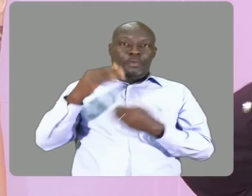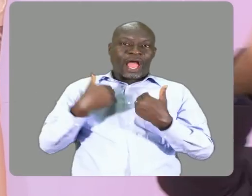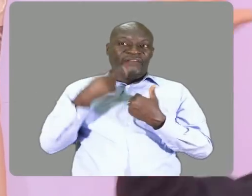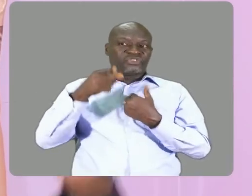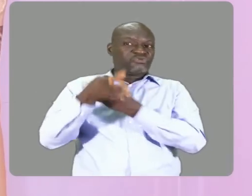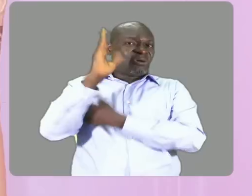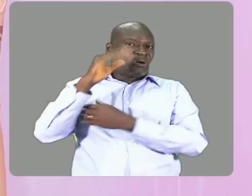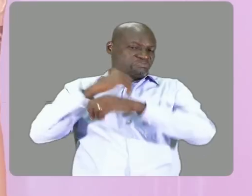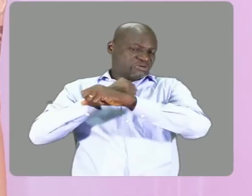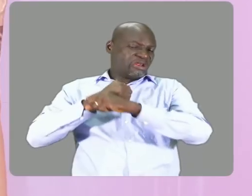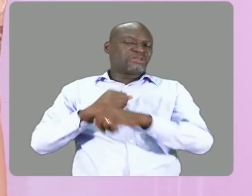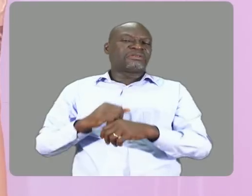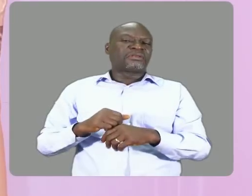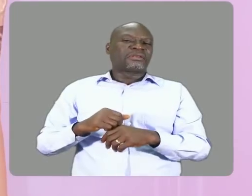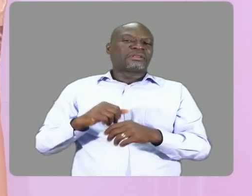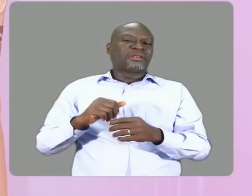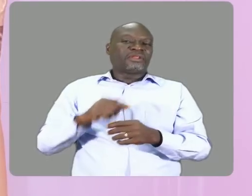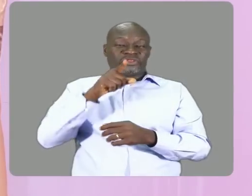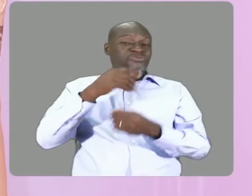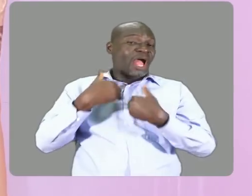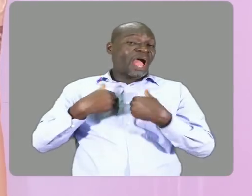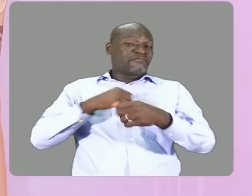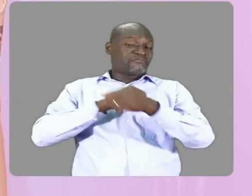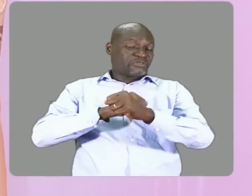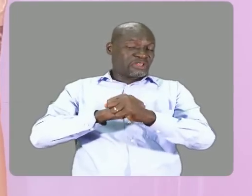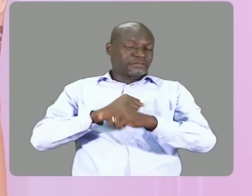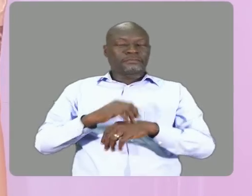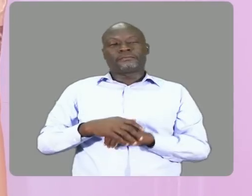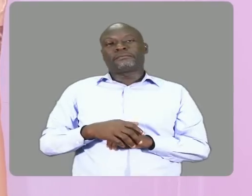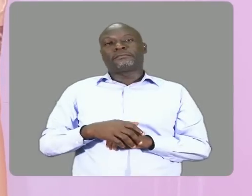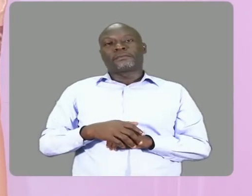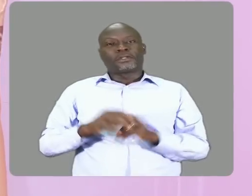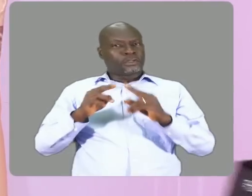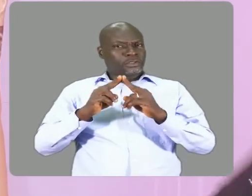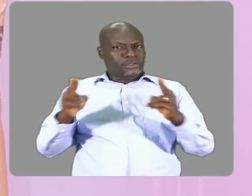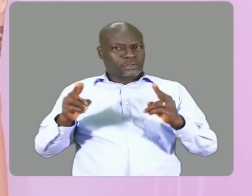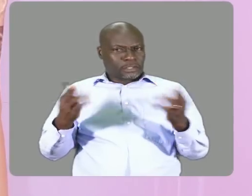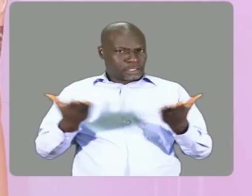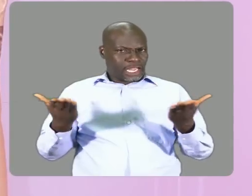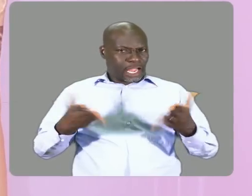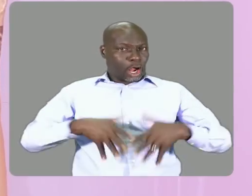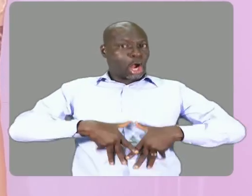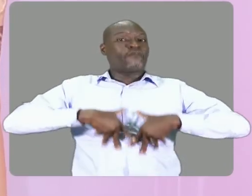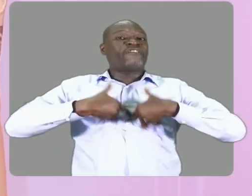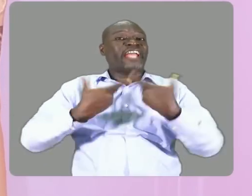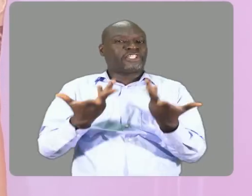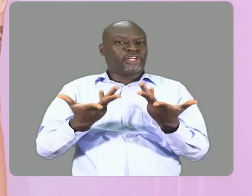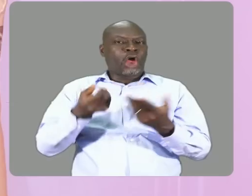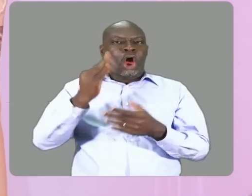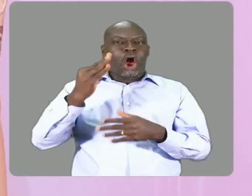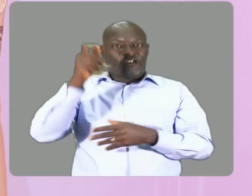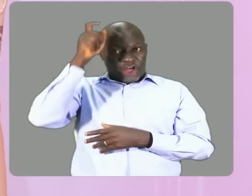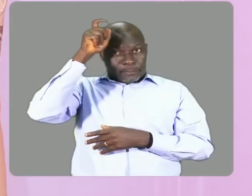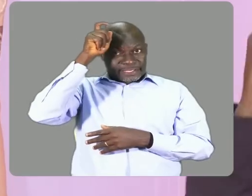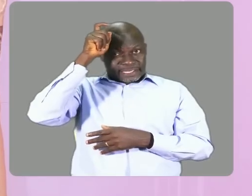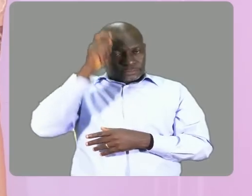wa Jehovah. In other words, you have protected him. So here is confession of the devil.